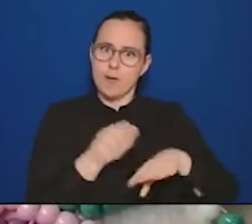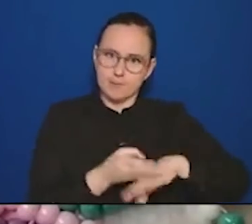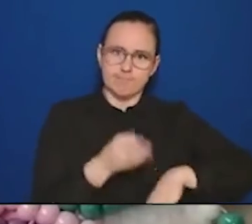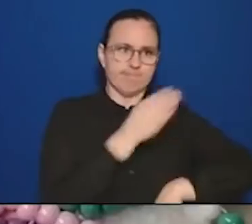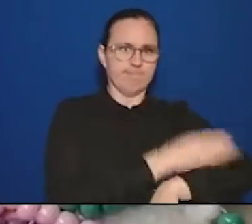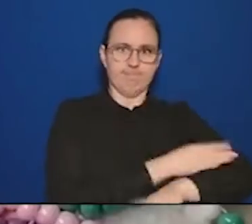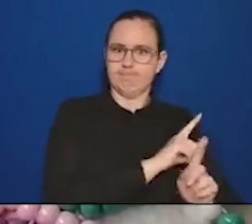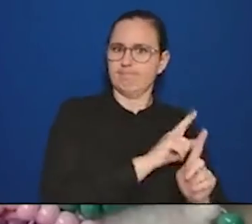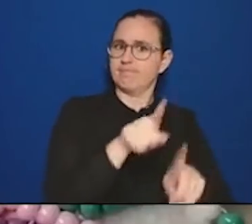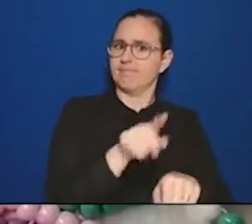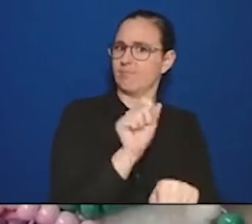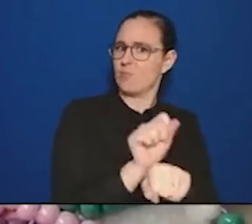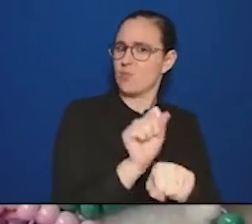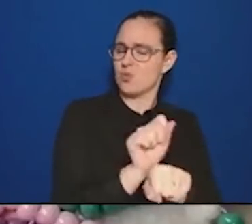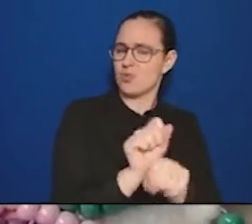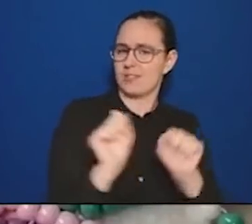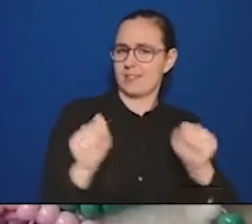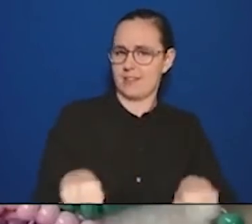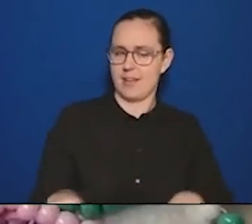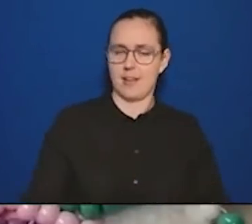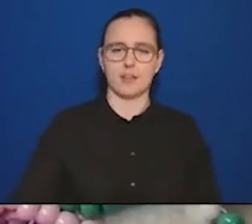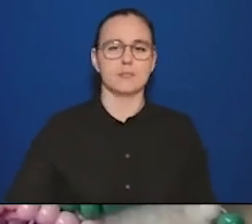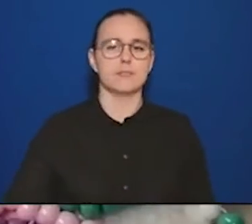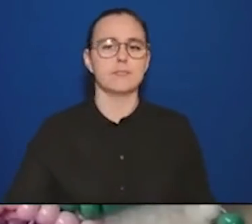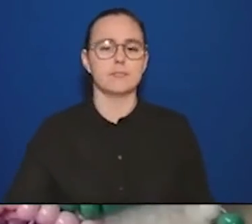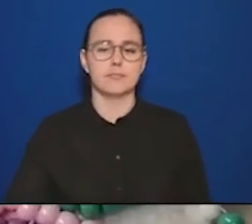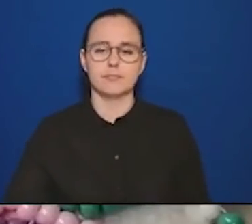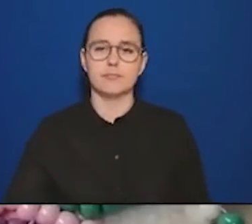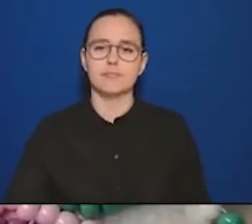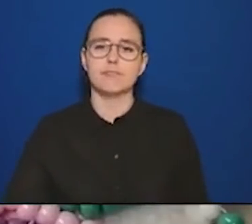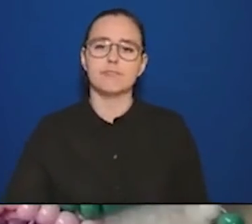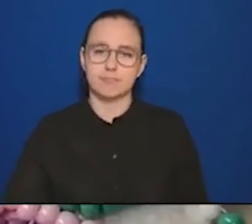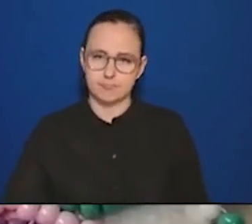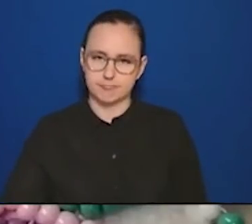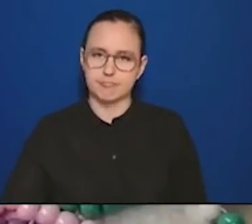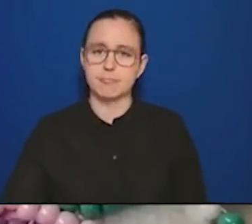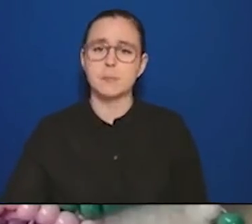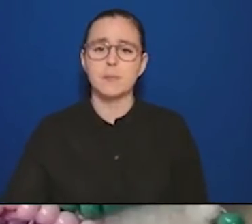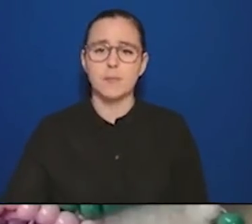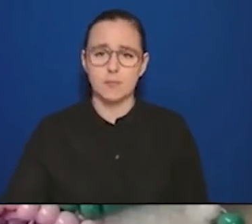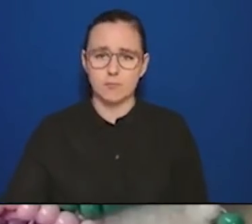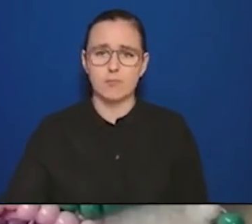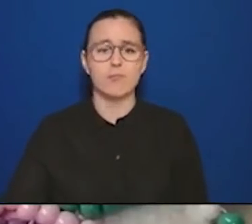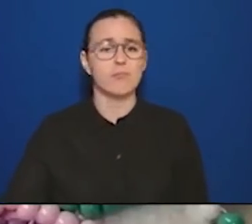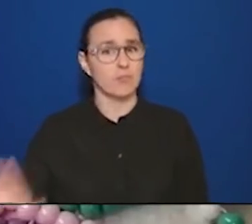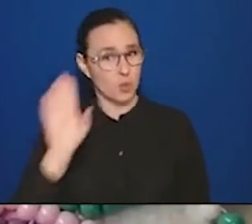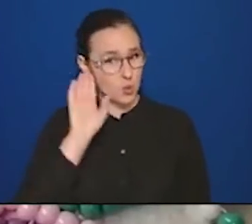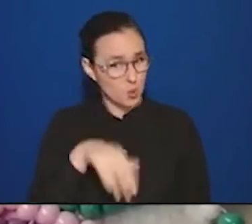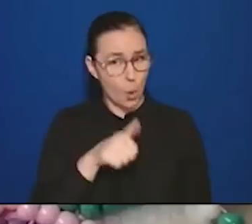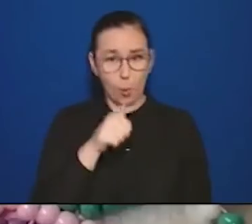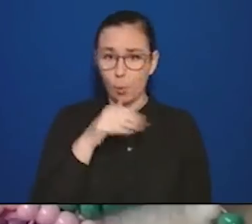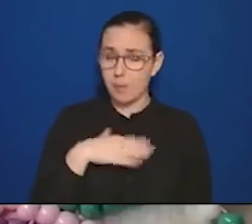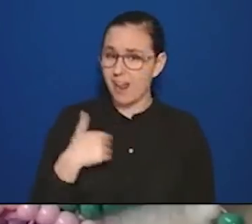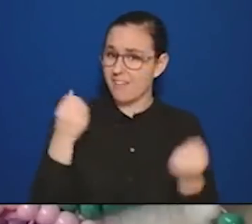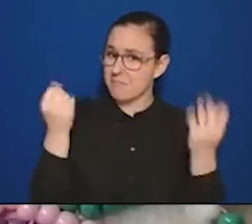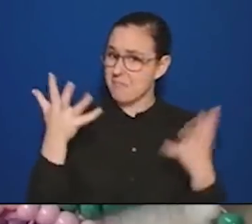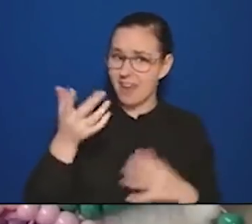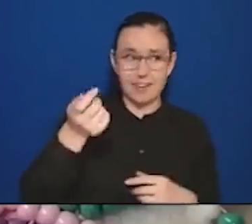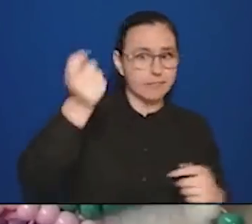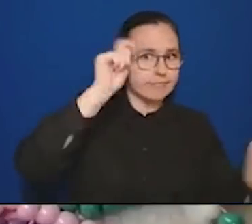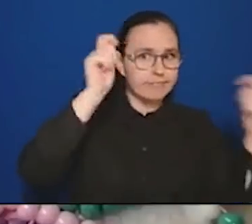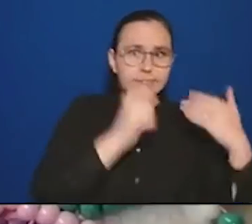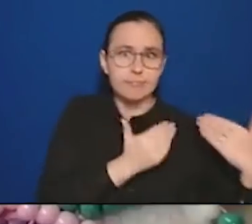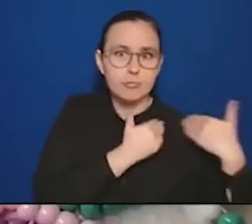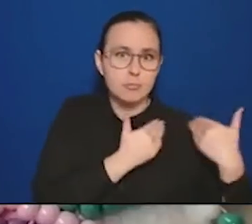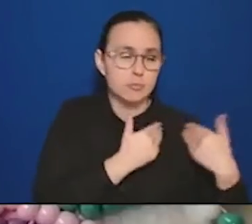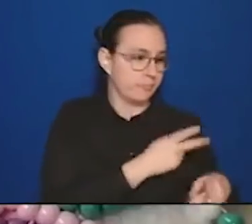broadly at the heart of multiple responsibilities in our communities that include child rearing, caring for aging parents, maintaining homes,